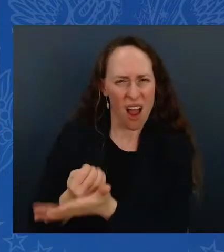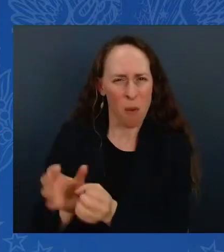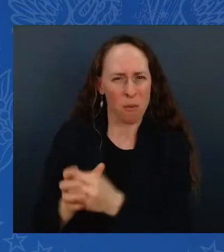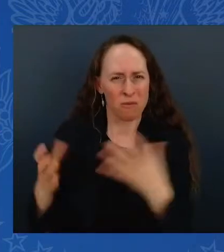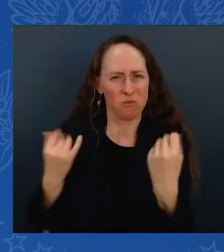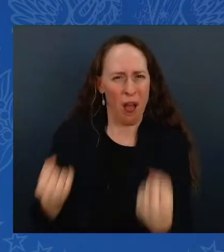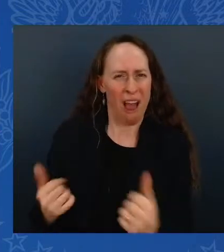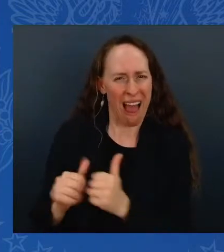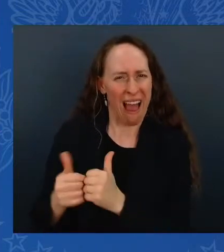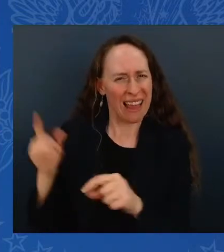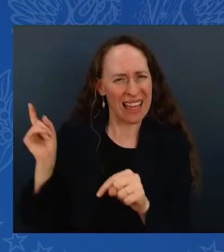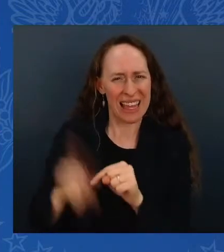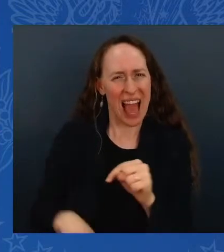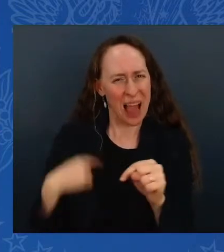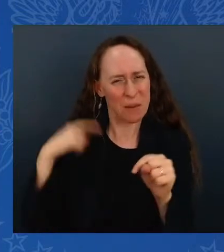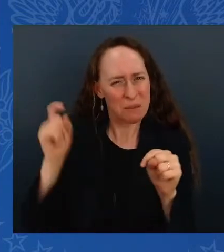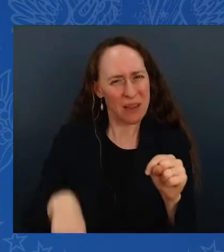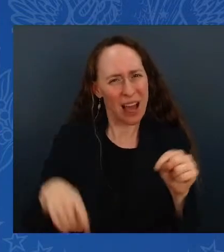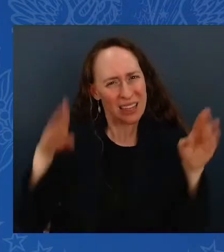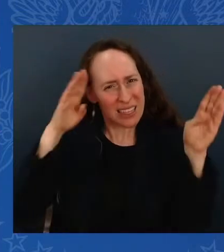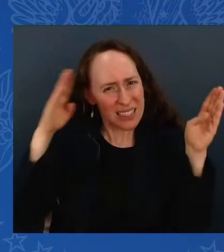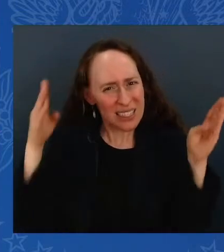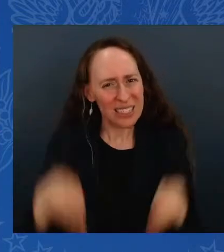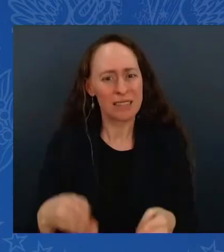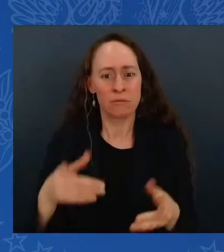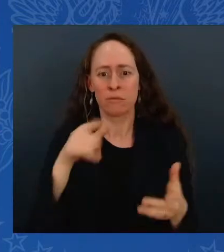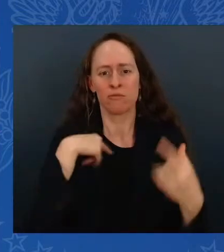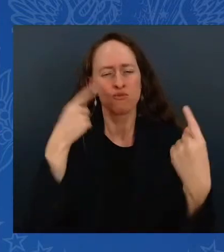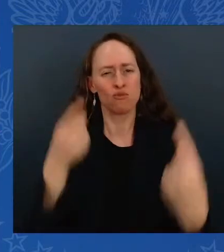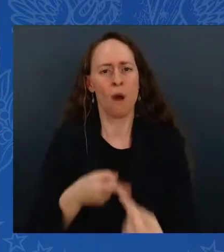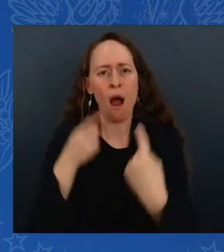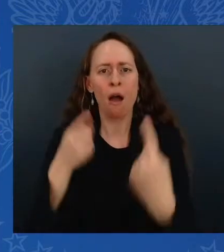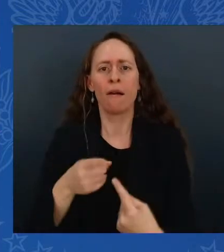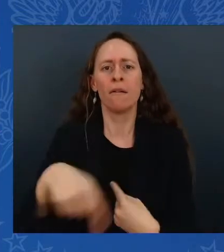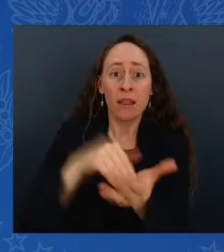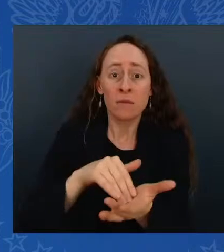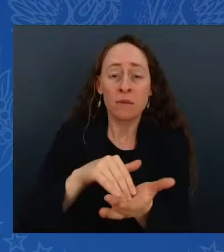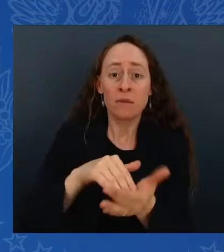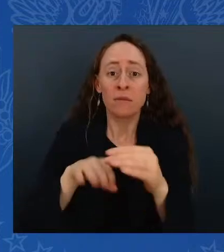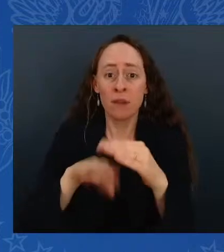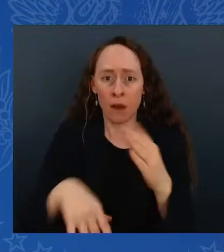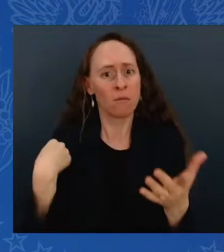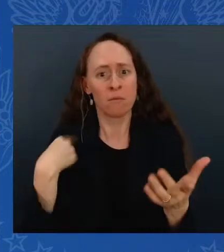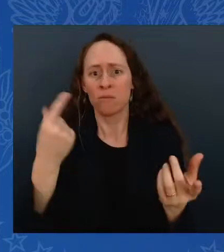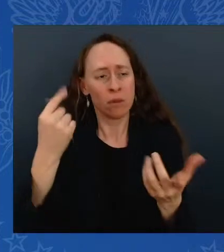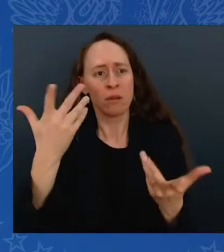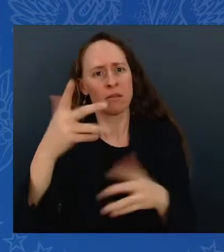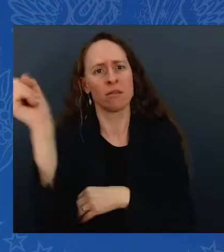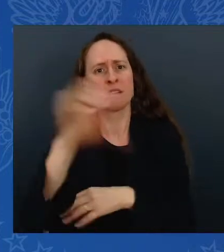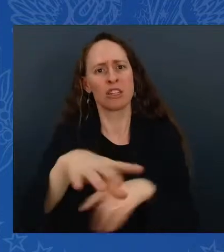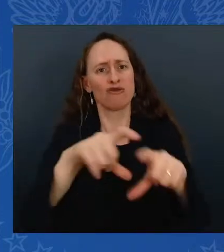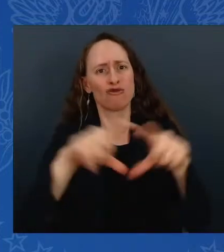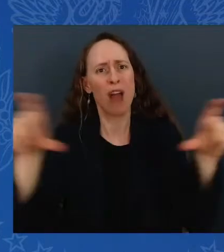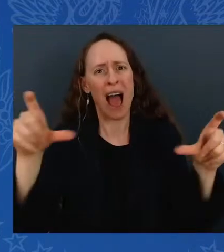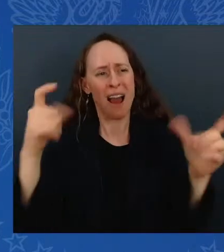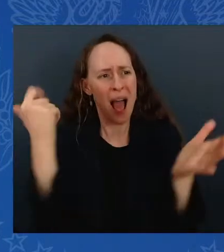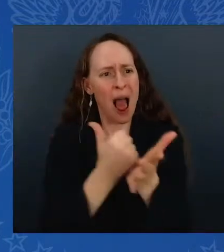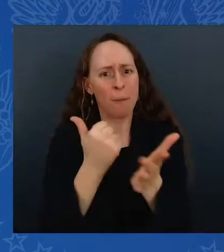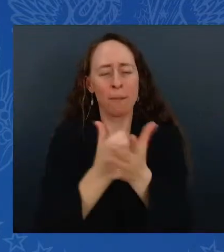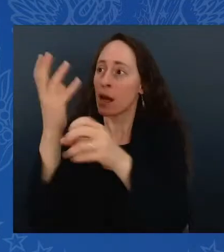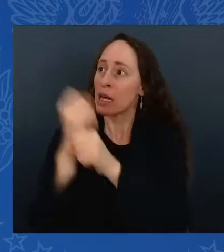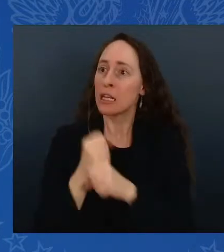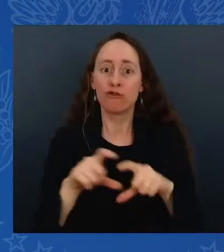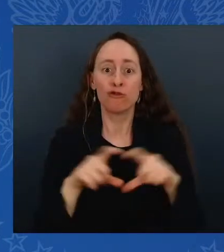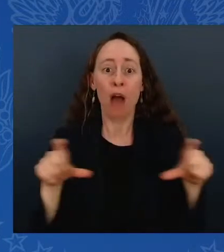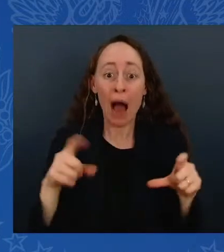An individual earning less than $75,000 a year received, a family of 5 earning less than $150,000 a year could